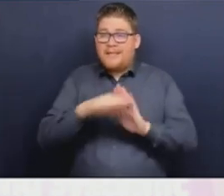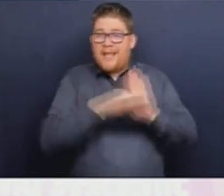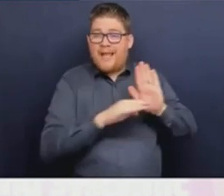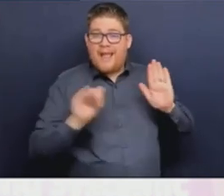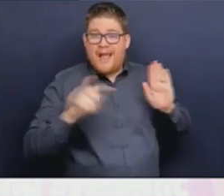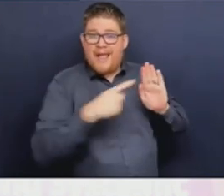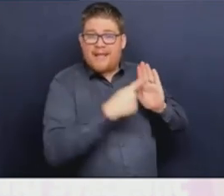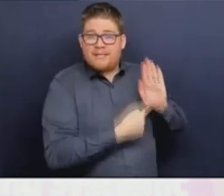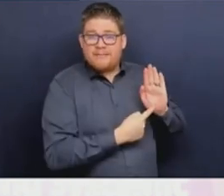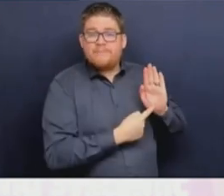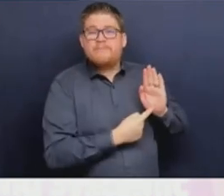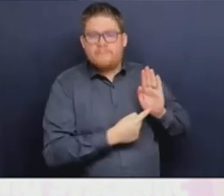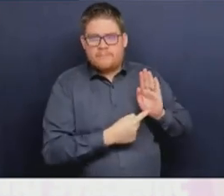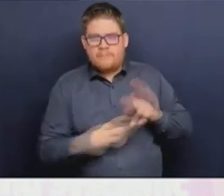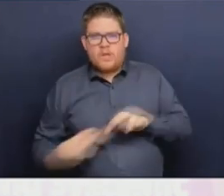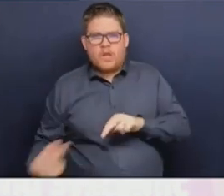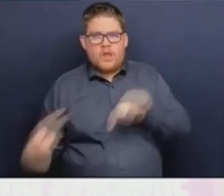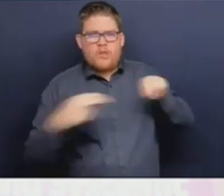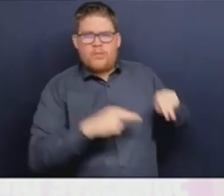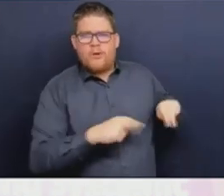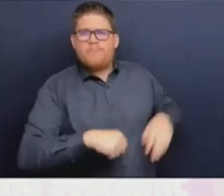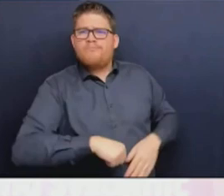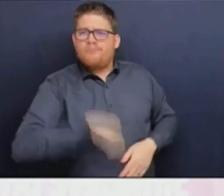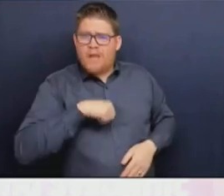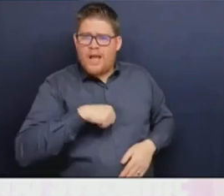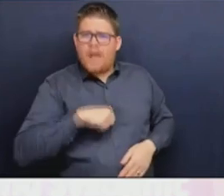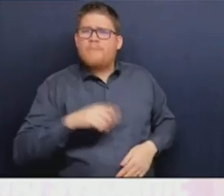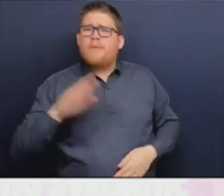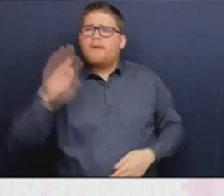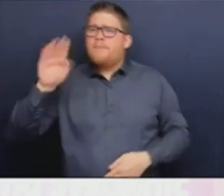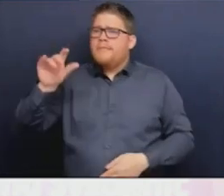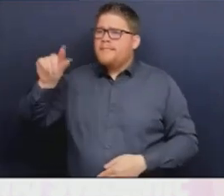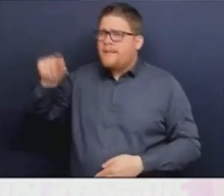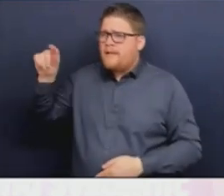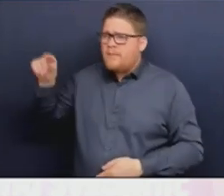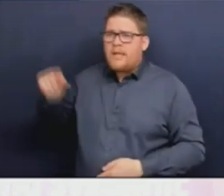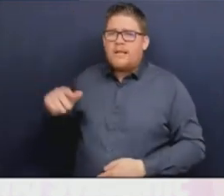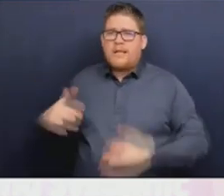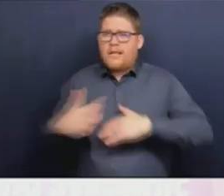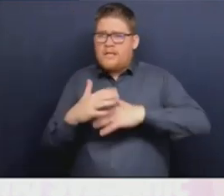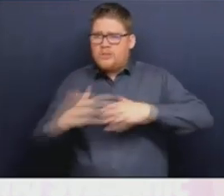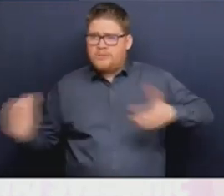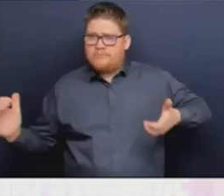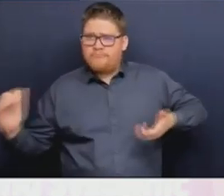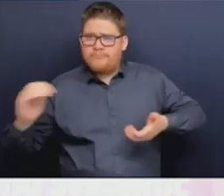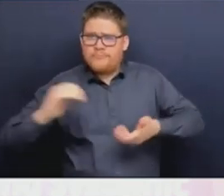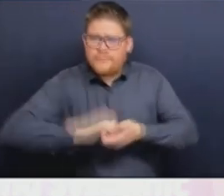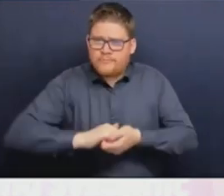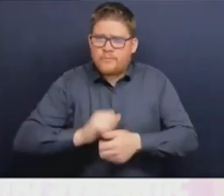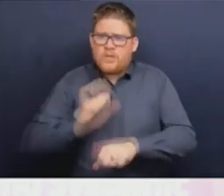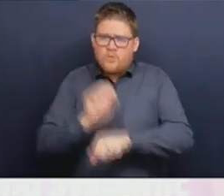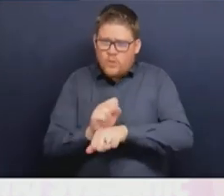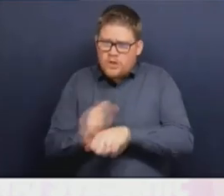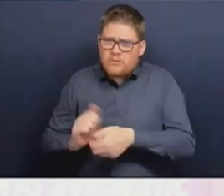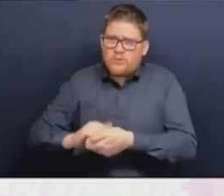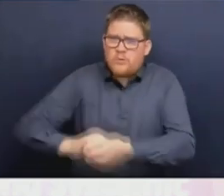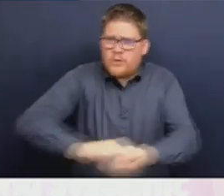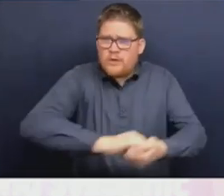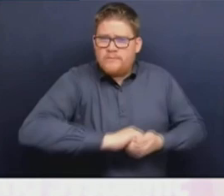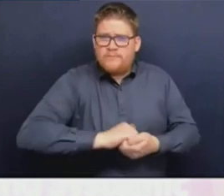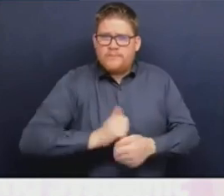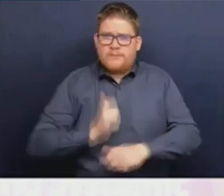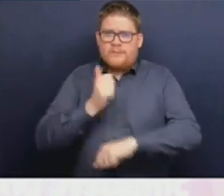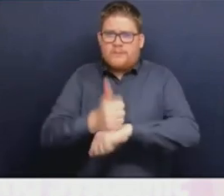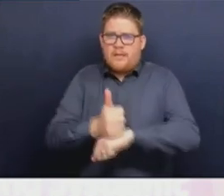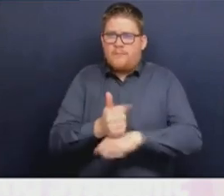communities, with government officials across the board to build a work plan so that the declaration does have more